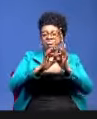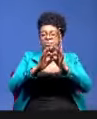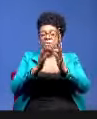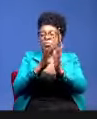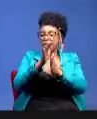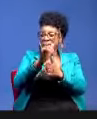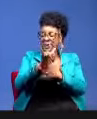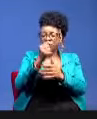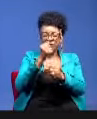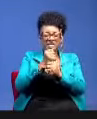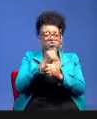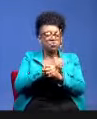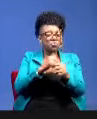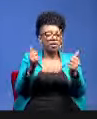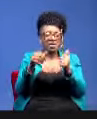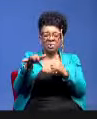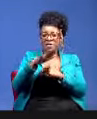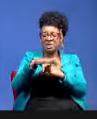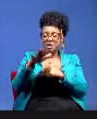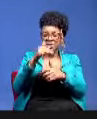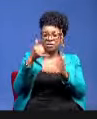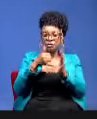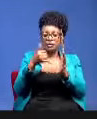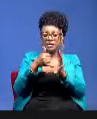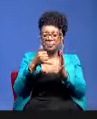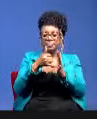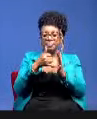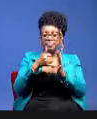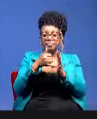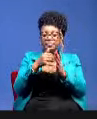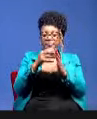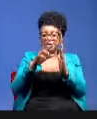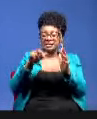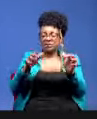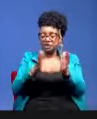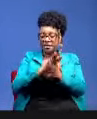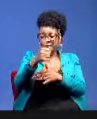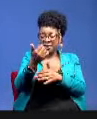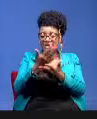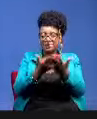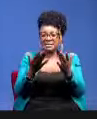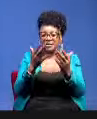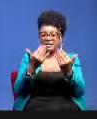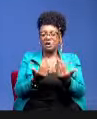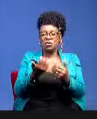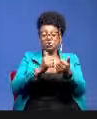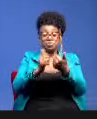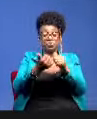well in other areas including research and other themes. So now sport